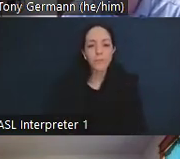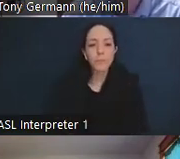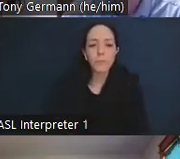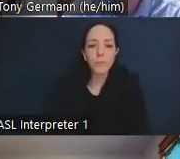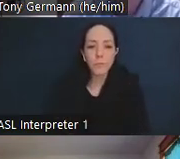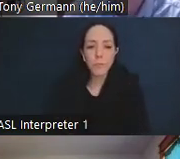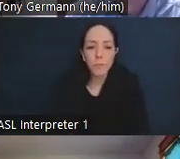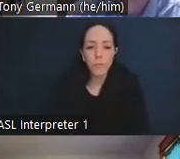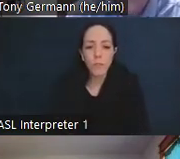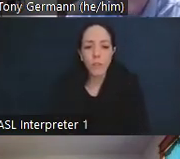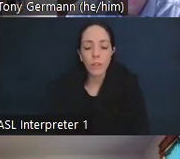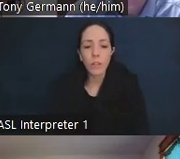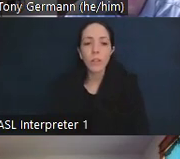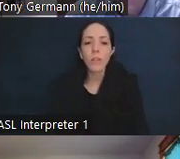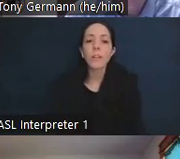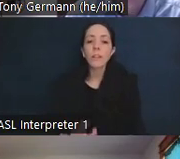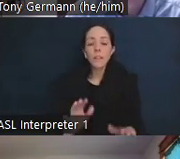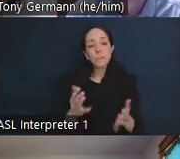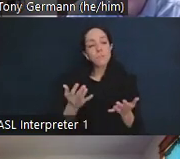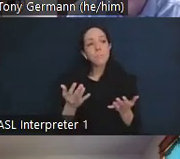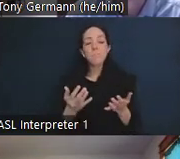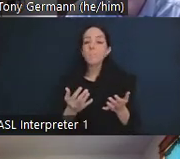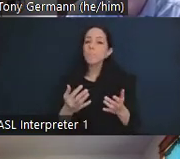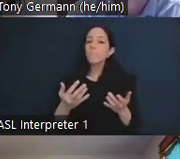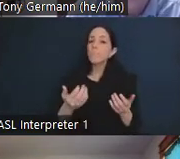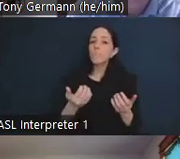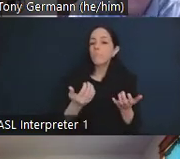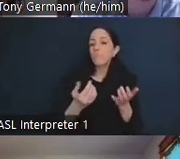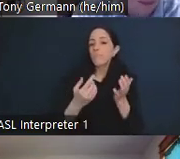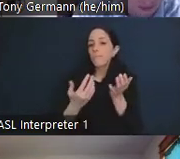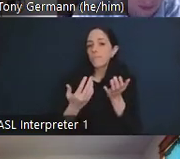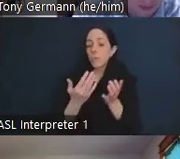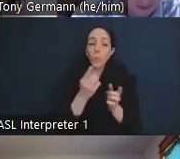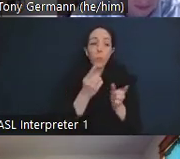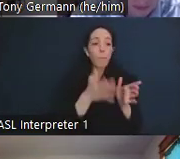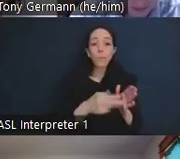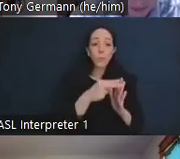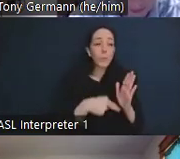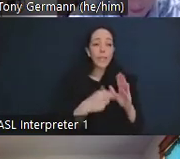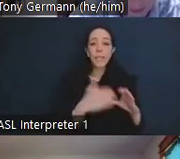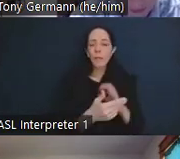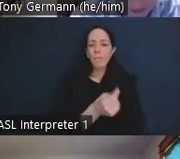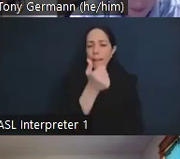maybe reading an email takes more time than 5 to 10 minutes, right? And it's really